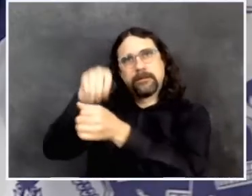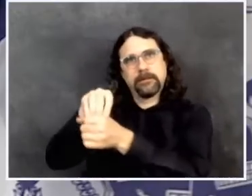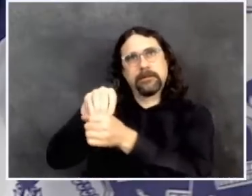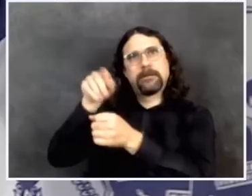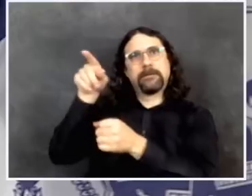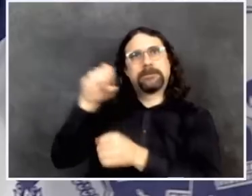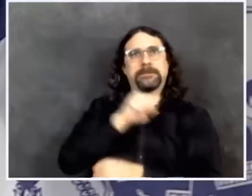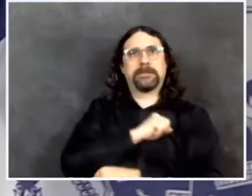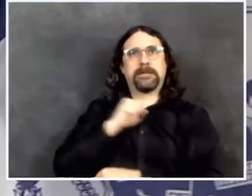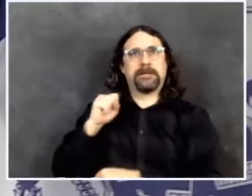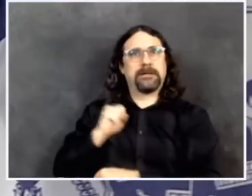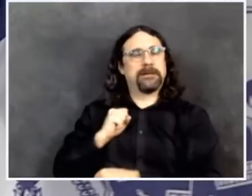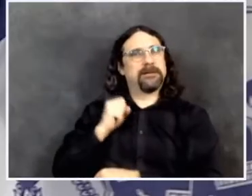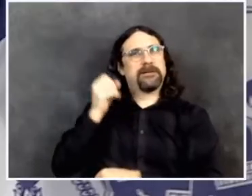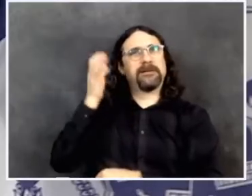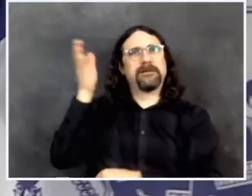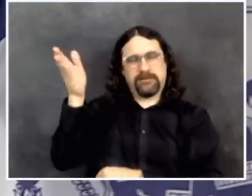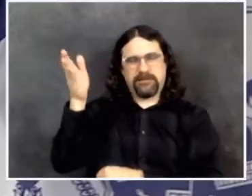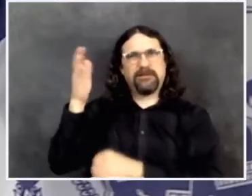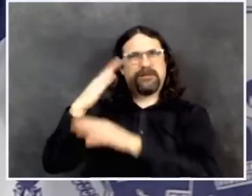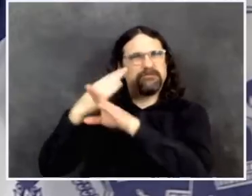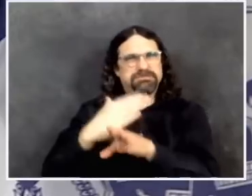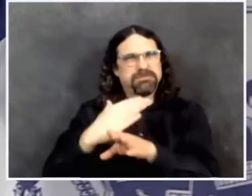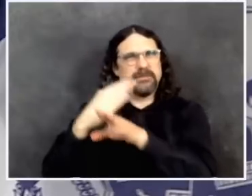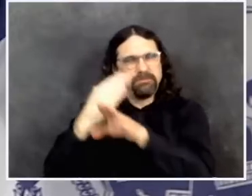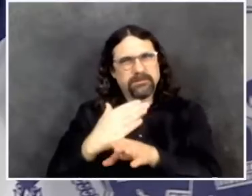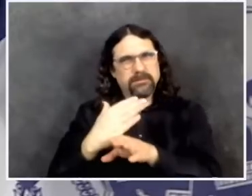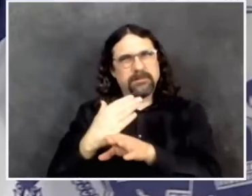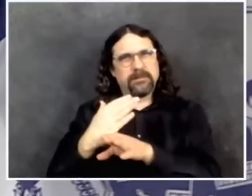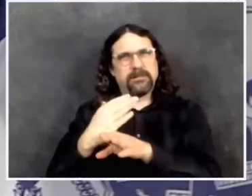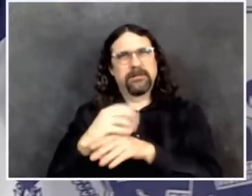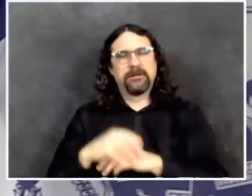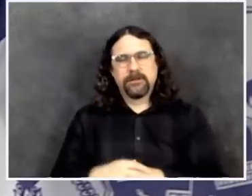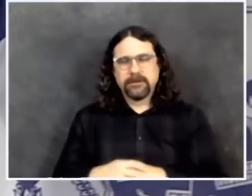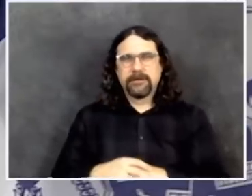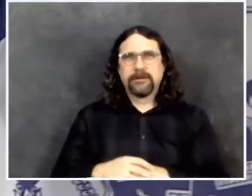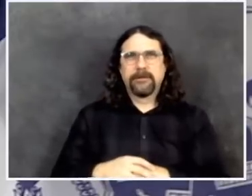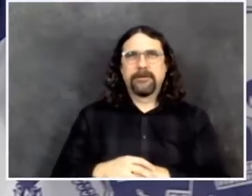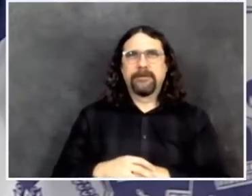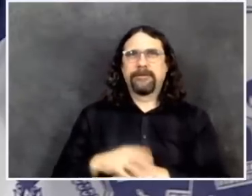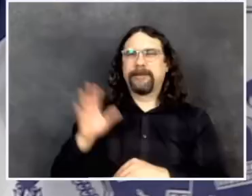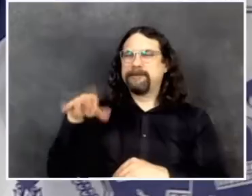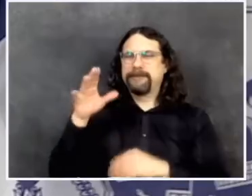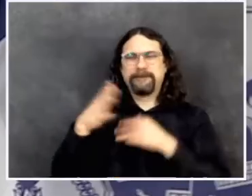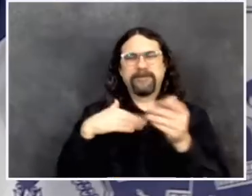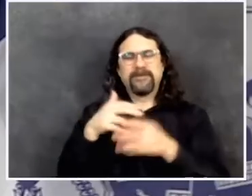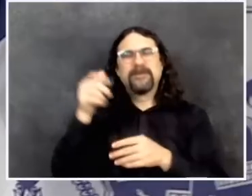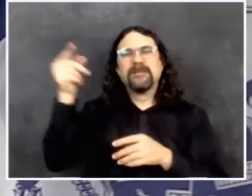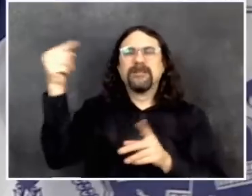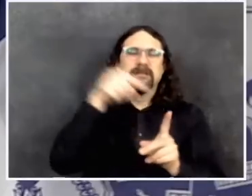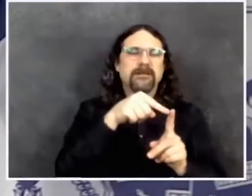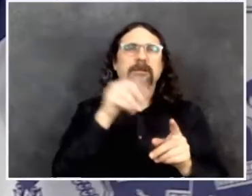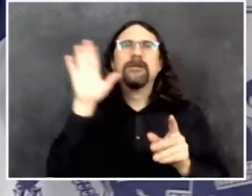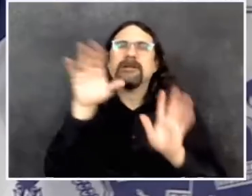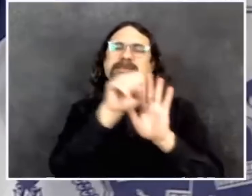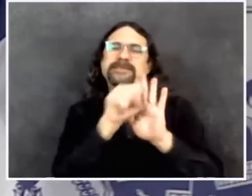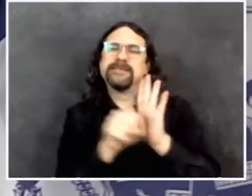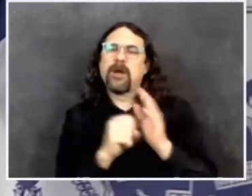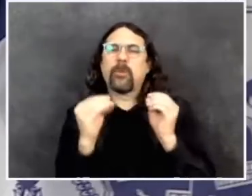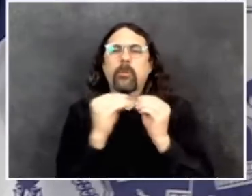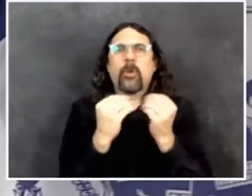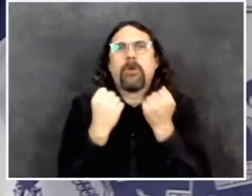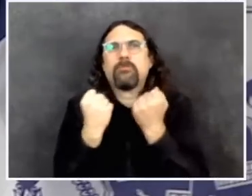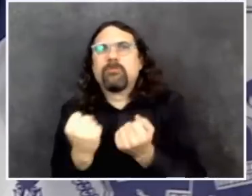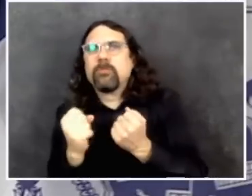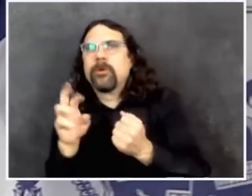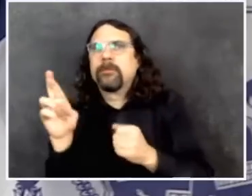of the country getting the help they need to get back on the feet. So the Senate Republicans don't want to act. They don't want to protect New York City or any place else.